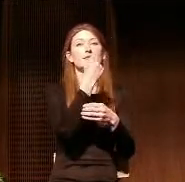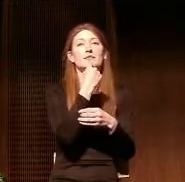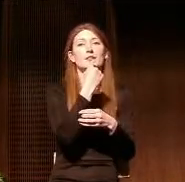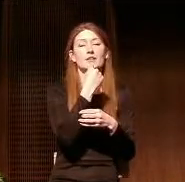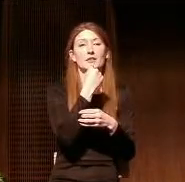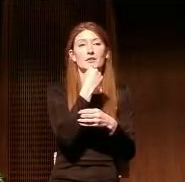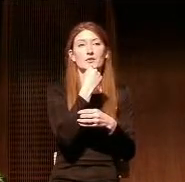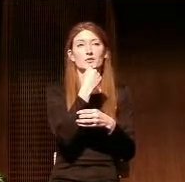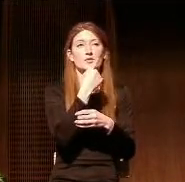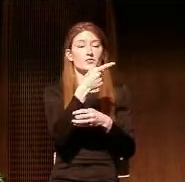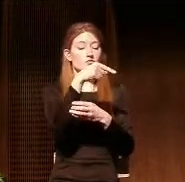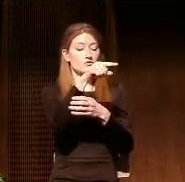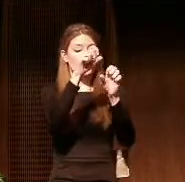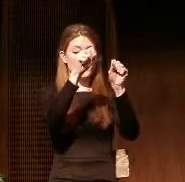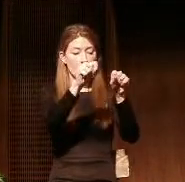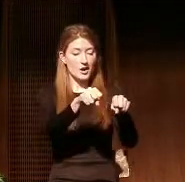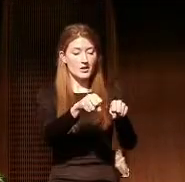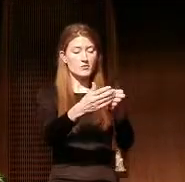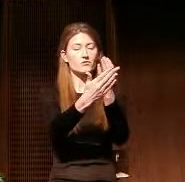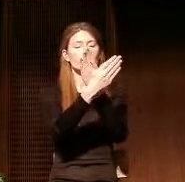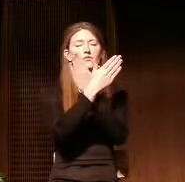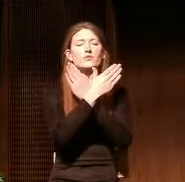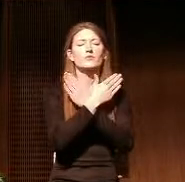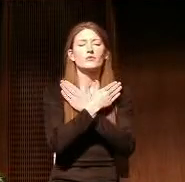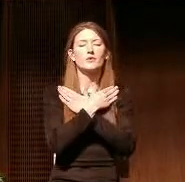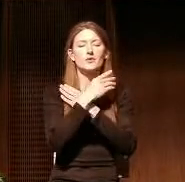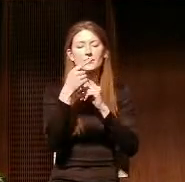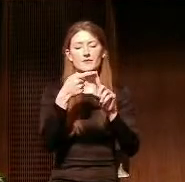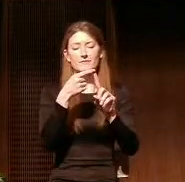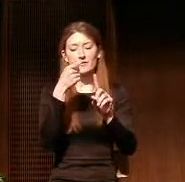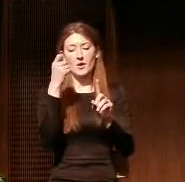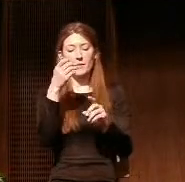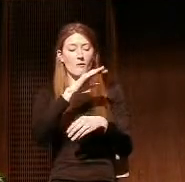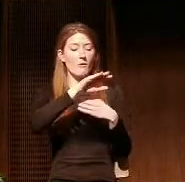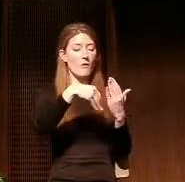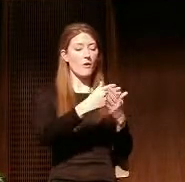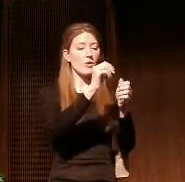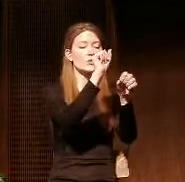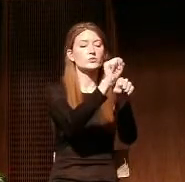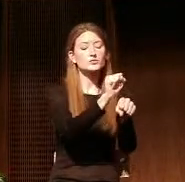that they may rest from their labors, for their